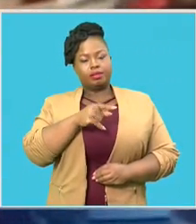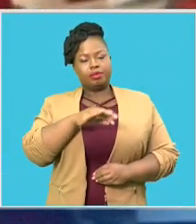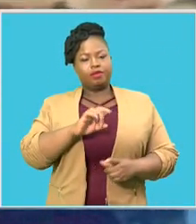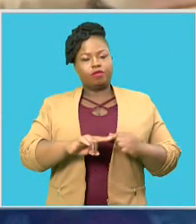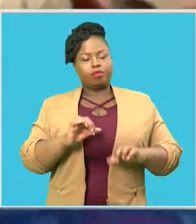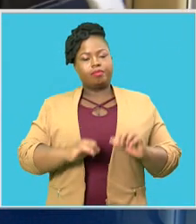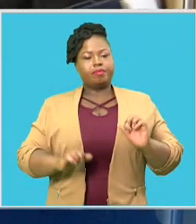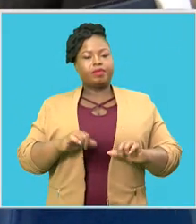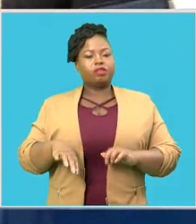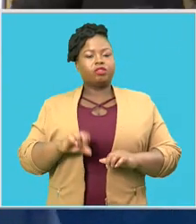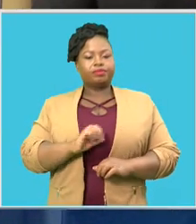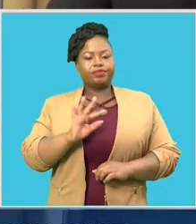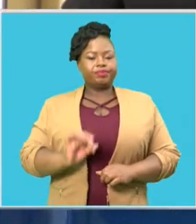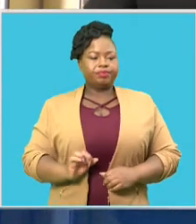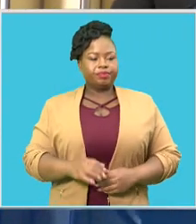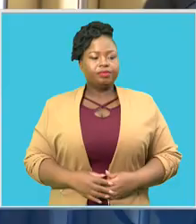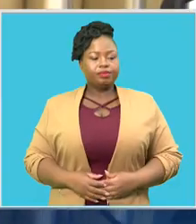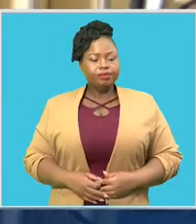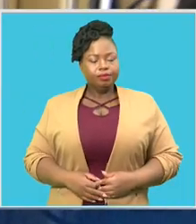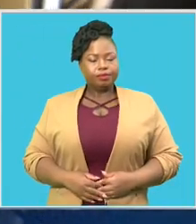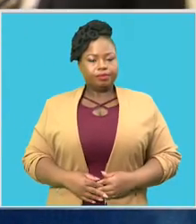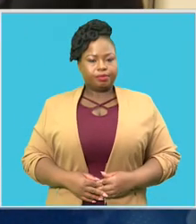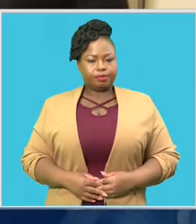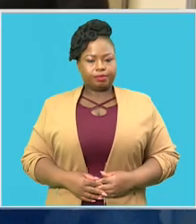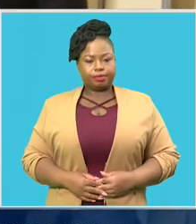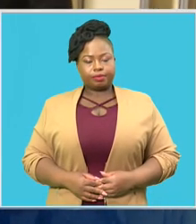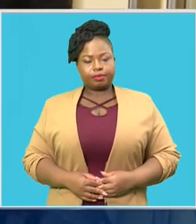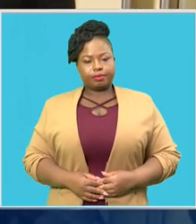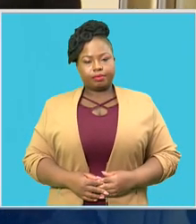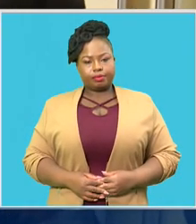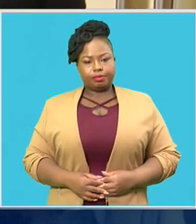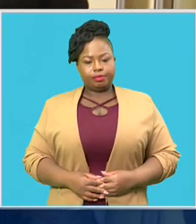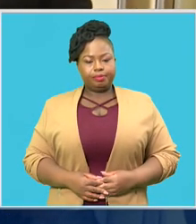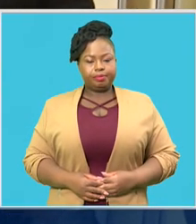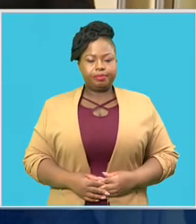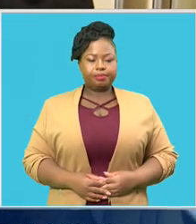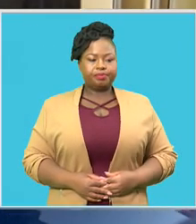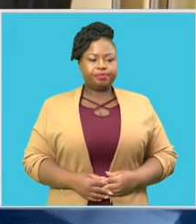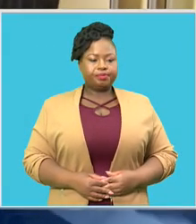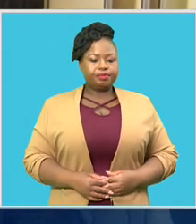we-Action SA. Ezindabeni zeSoweto TV, ngikunokulunga Mthembu ngiseJohannesburg.